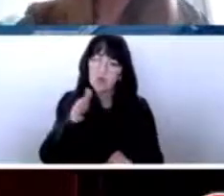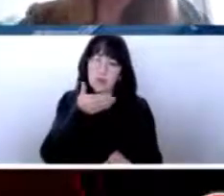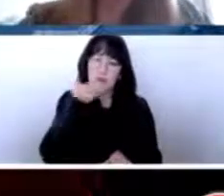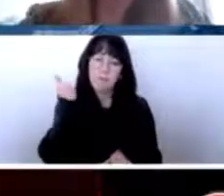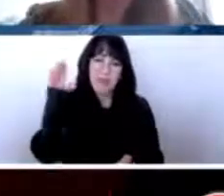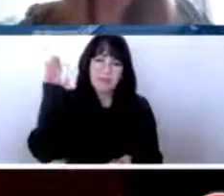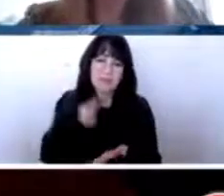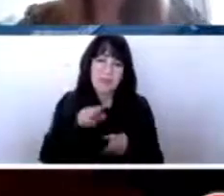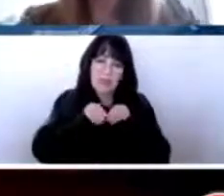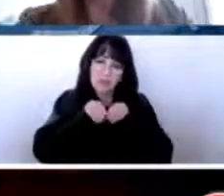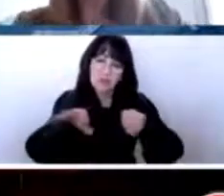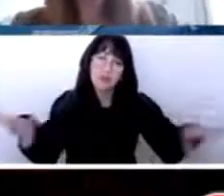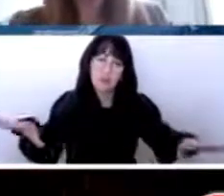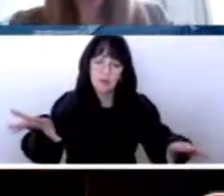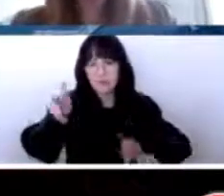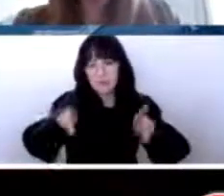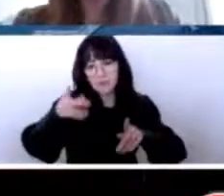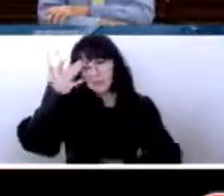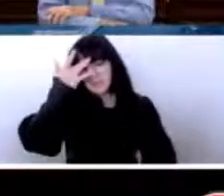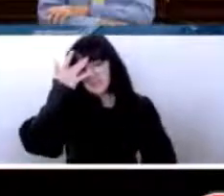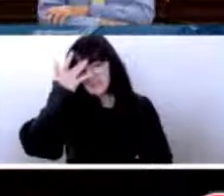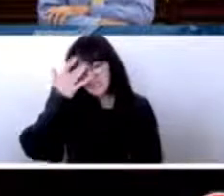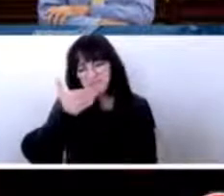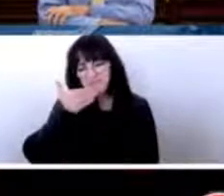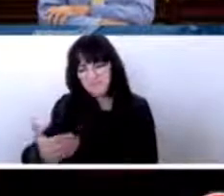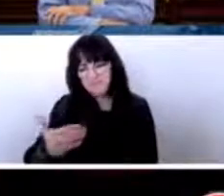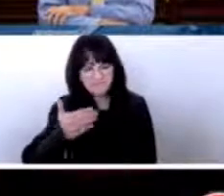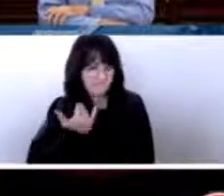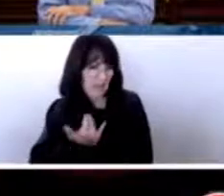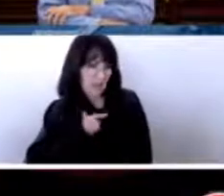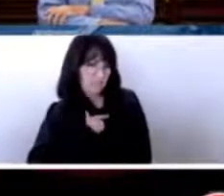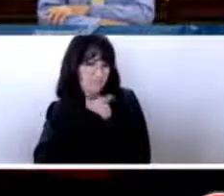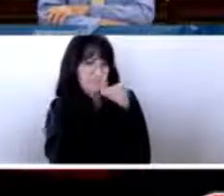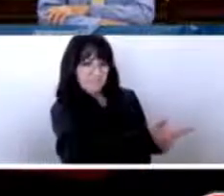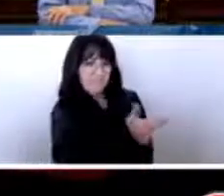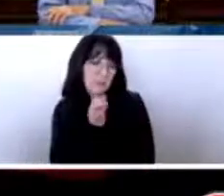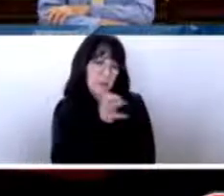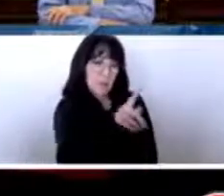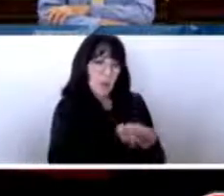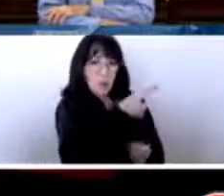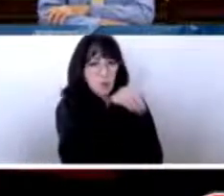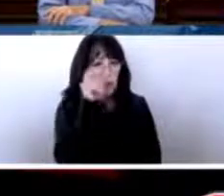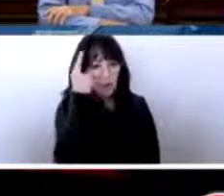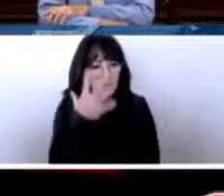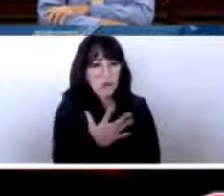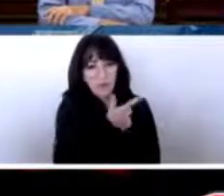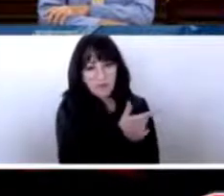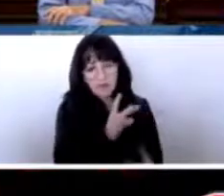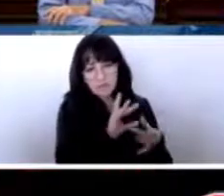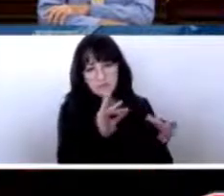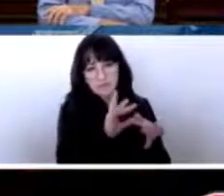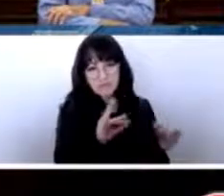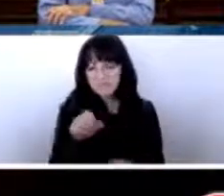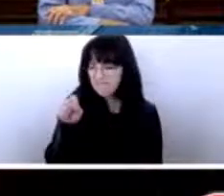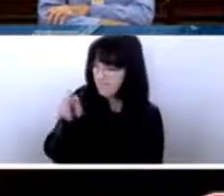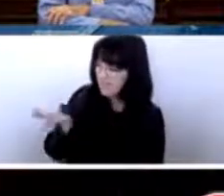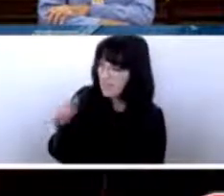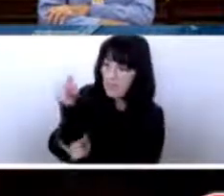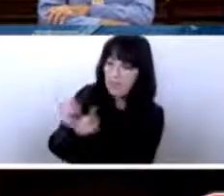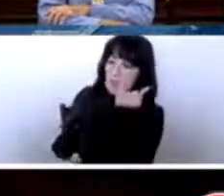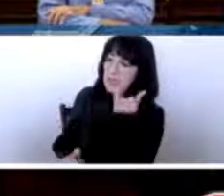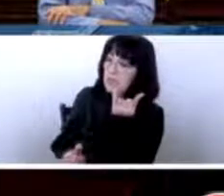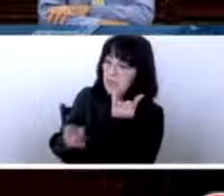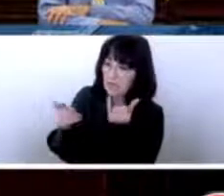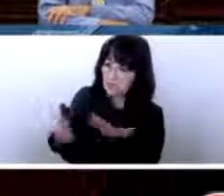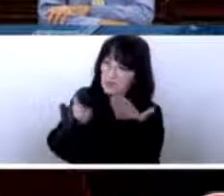So back to you, Governor. Thank you very much, Dr. Rattay. And you know, that last recommendation request is a